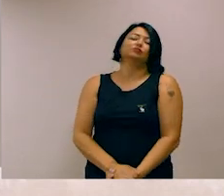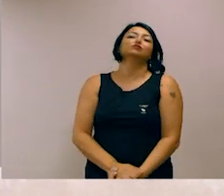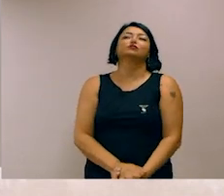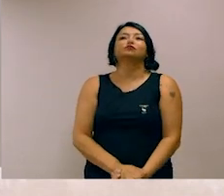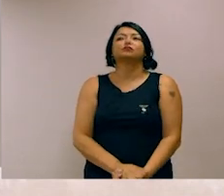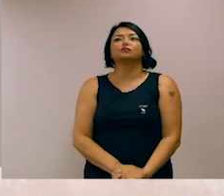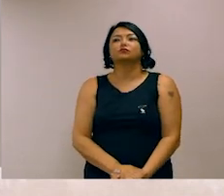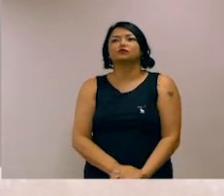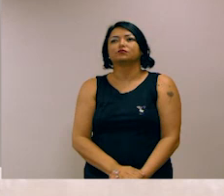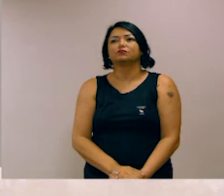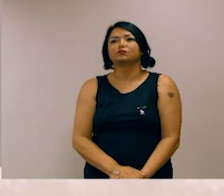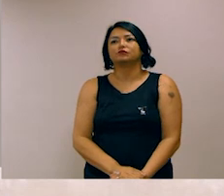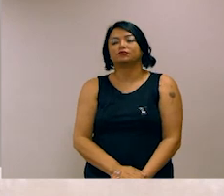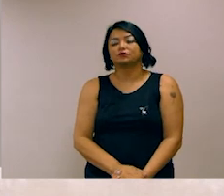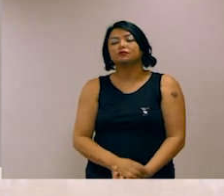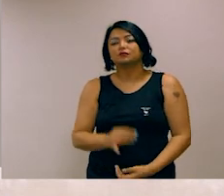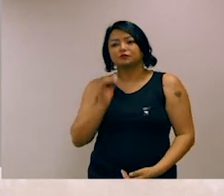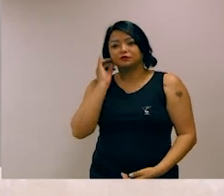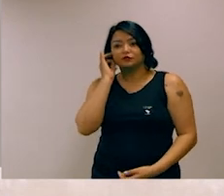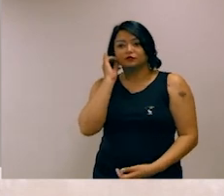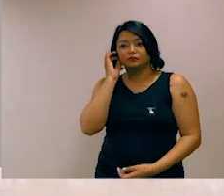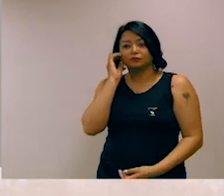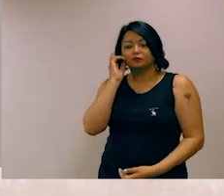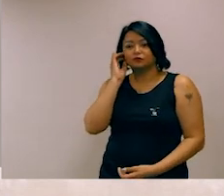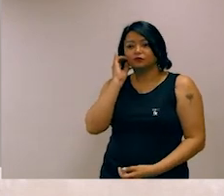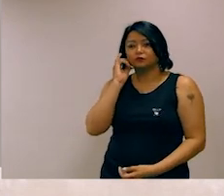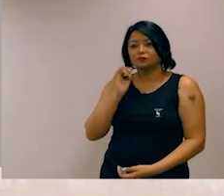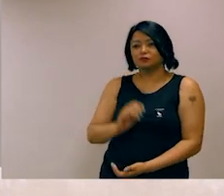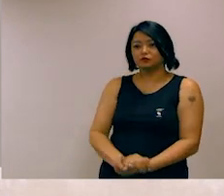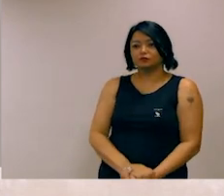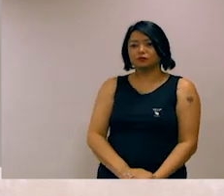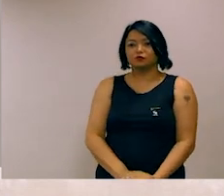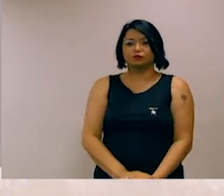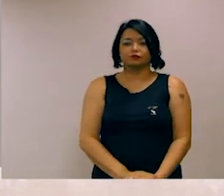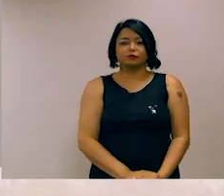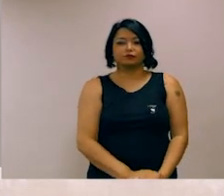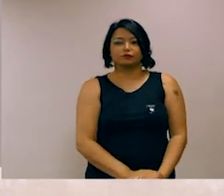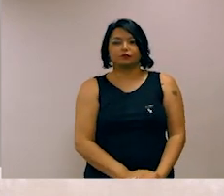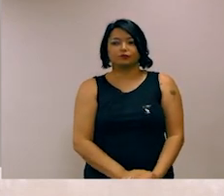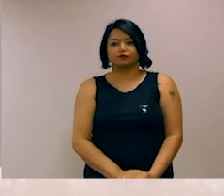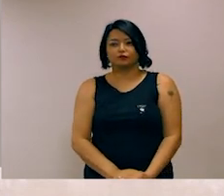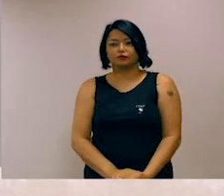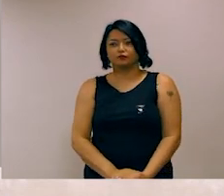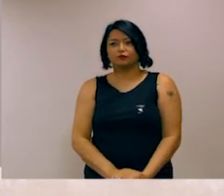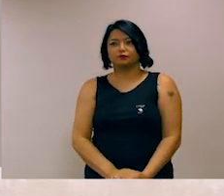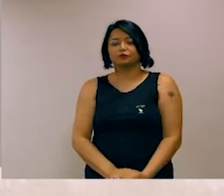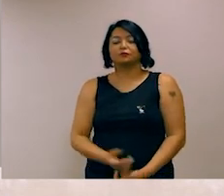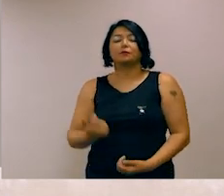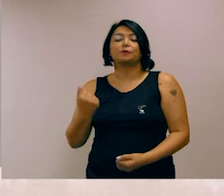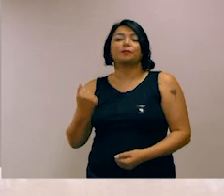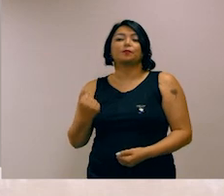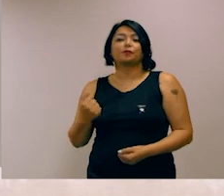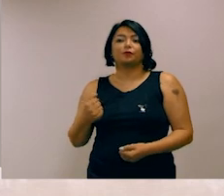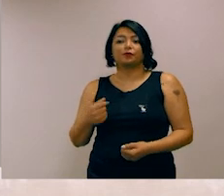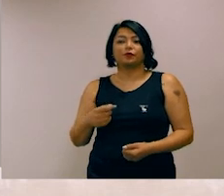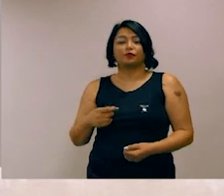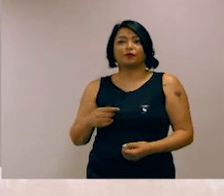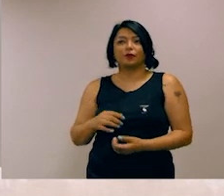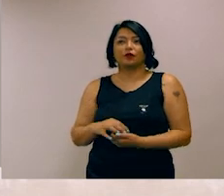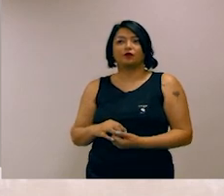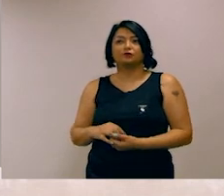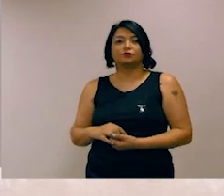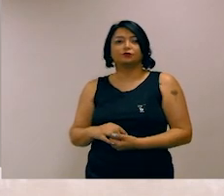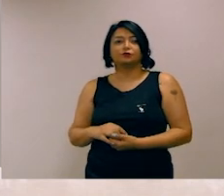and for example, the area that was visited many times, it's going to have a lower weight in our heat map. And this